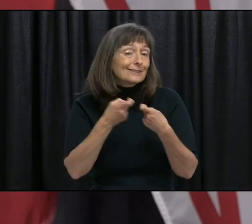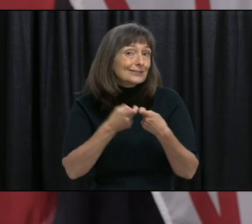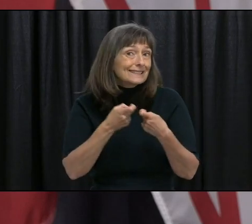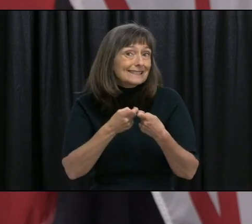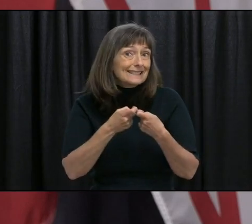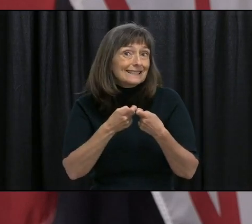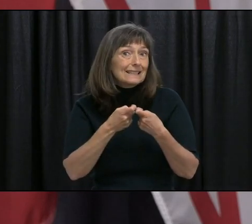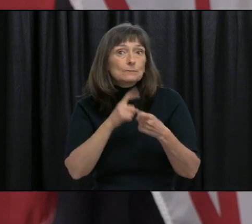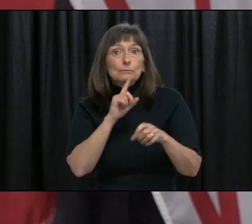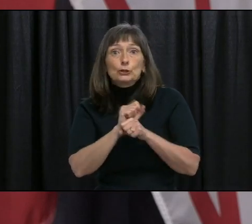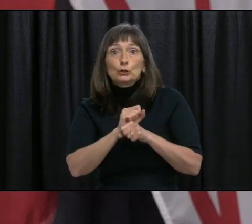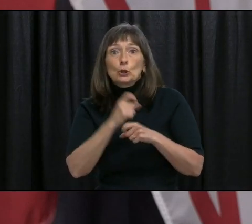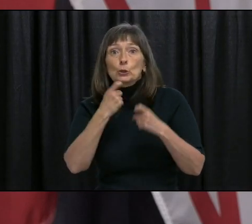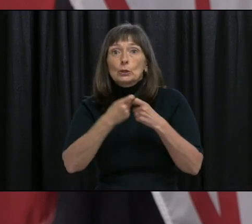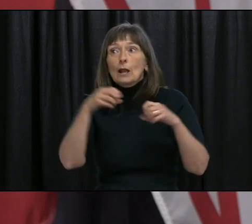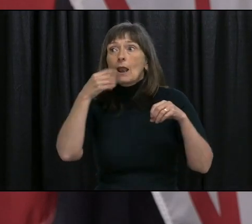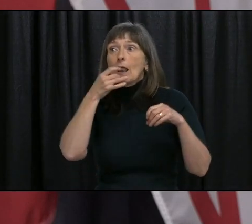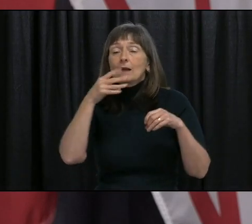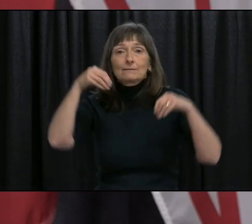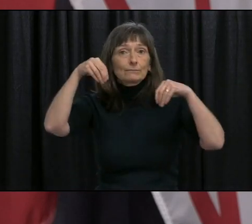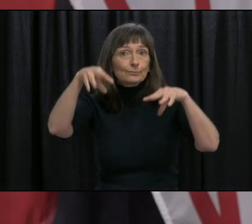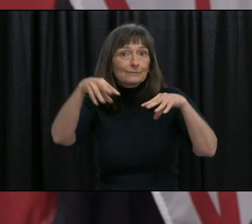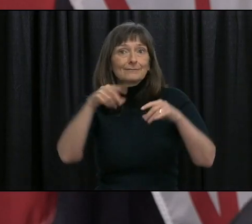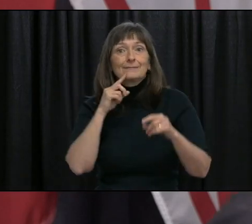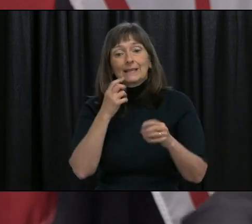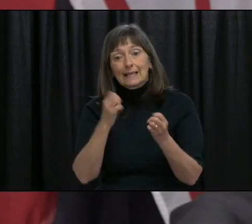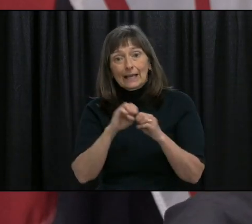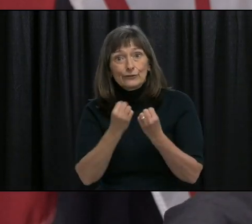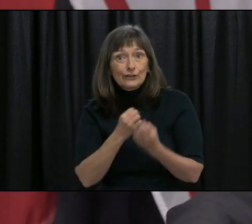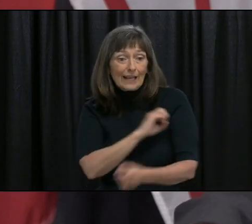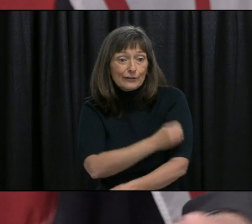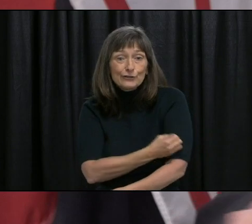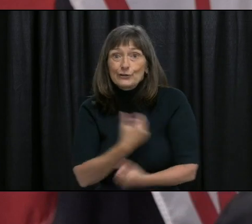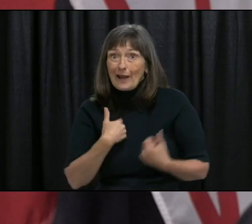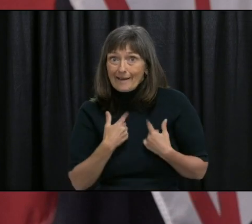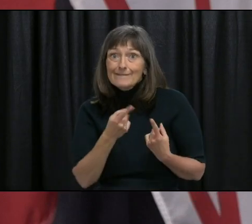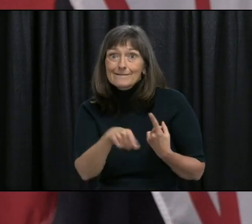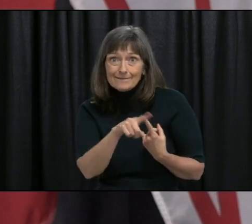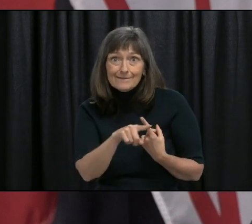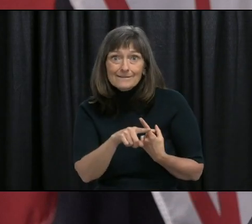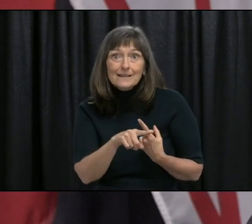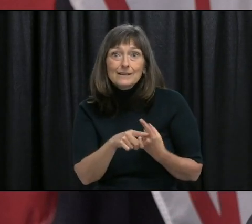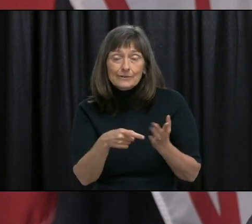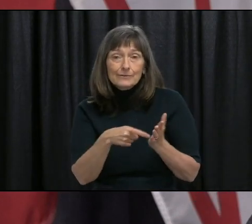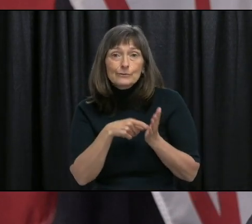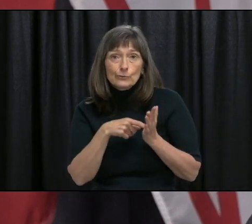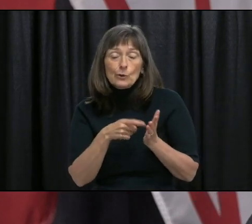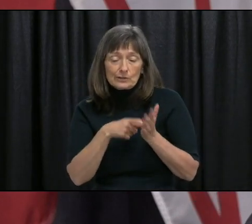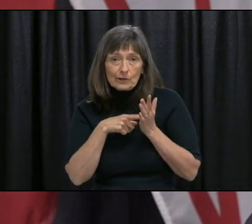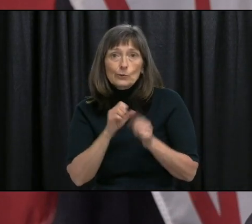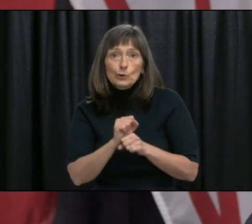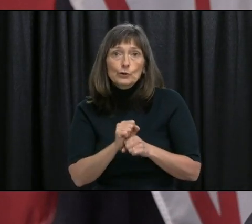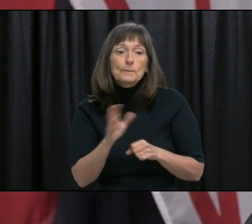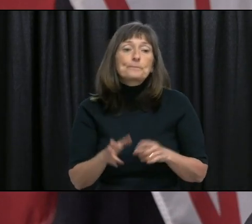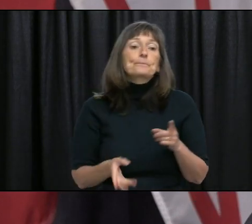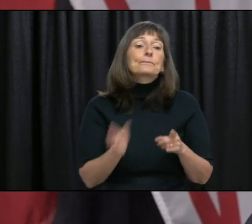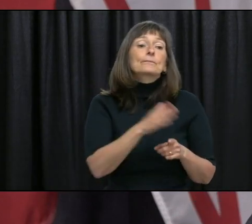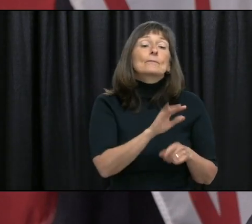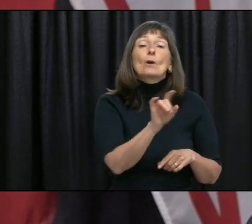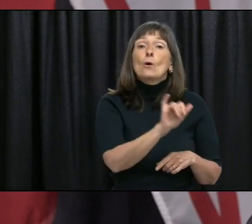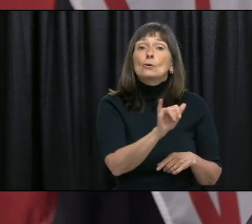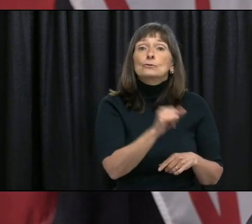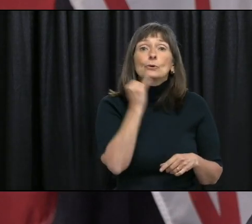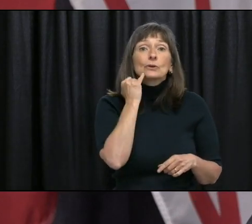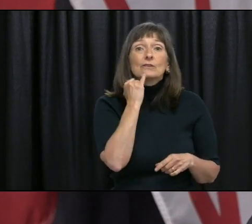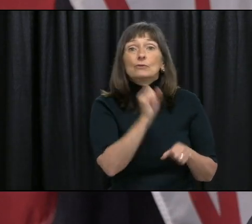industry, making sure that the utilities and the electricity systems were maintained and working. And also an example would be for those that